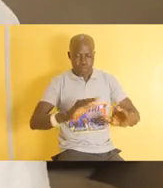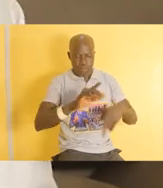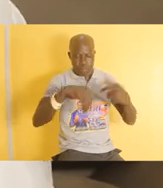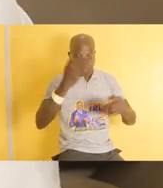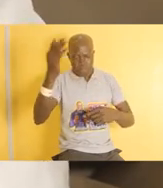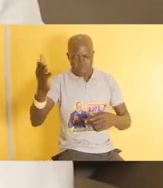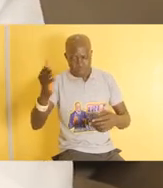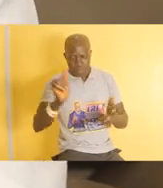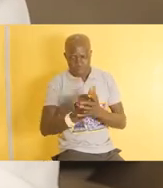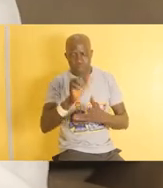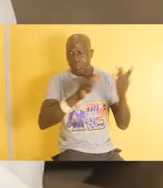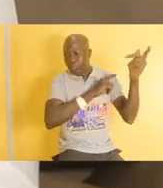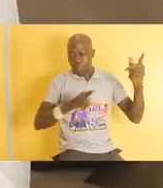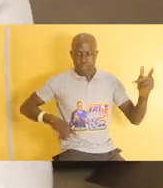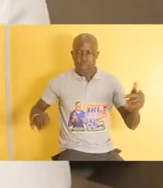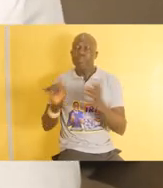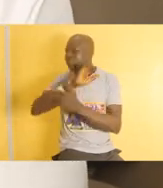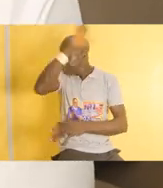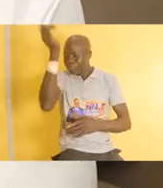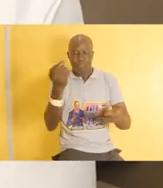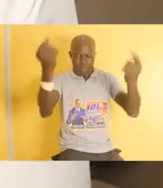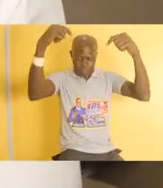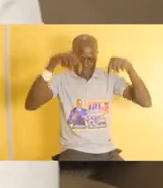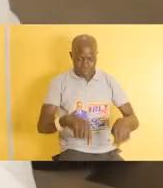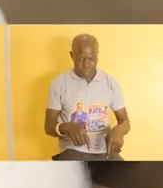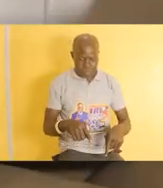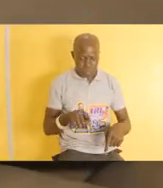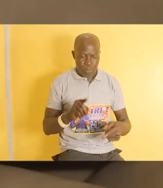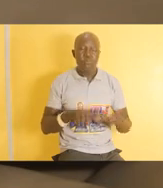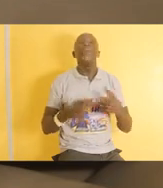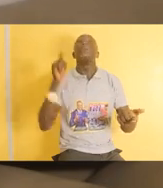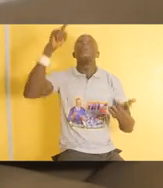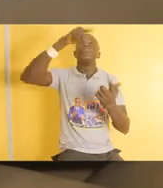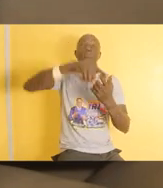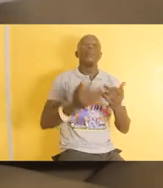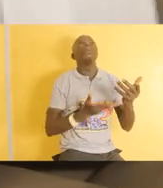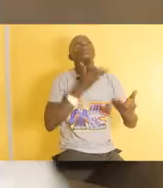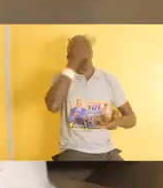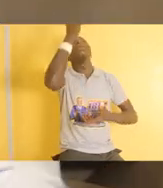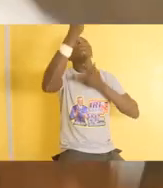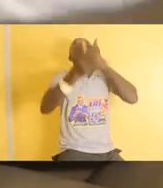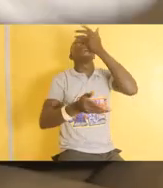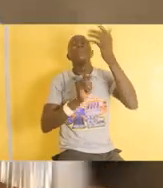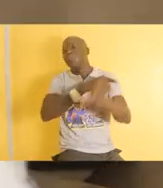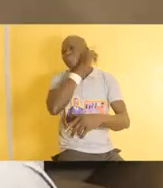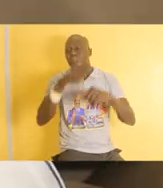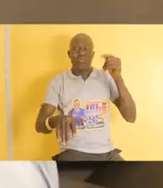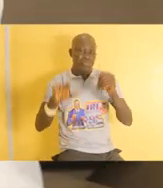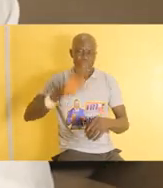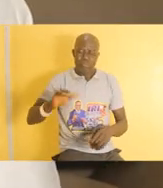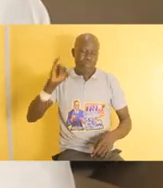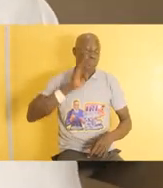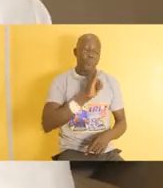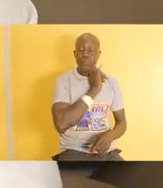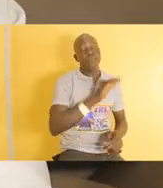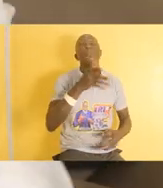didn't allow you to get there. Olorun o ni bonle o. God will not the same. Na ise ko kigbe. Without you crying unto him. Igba ta omo so e so kigbe. When